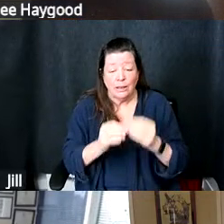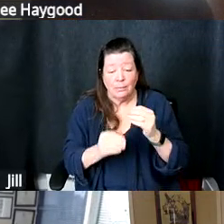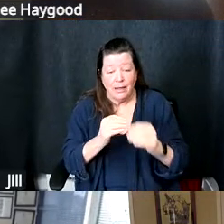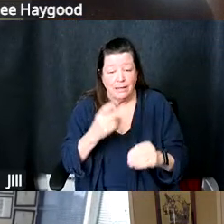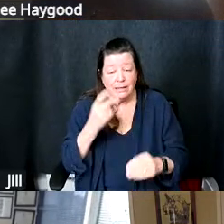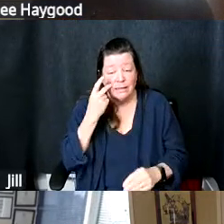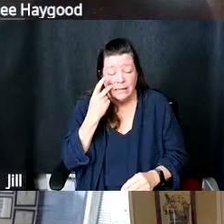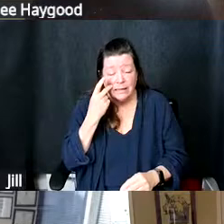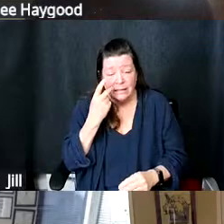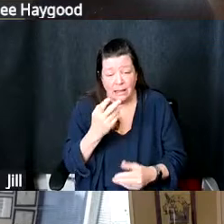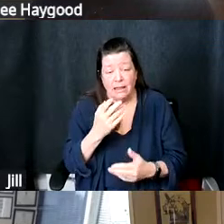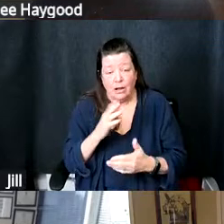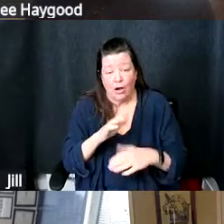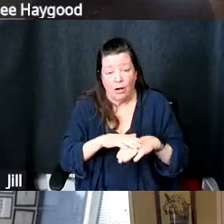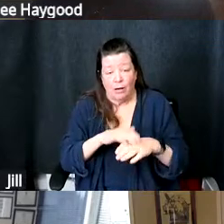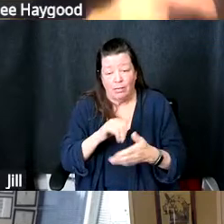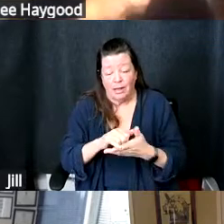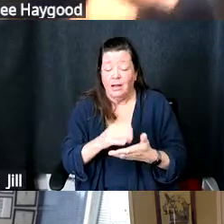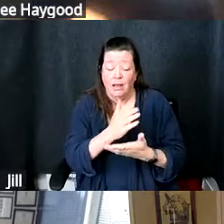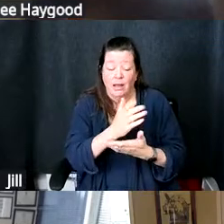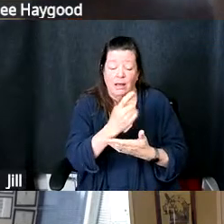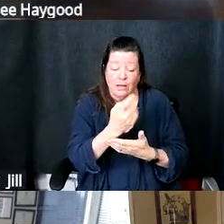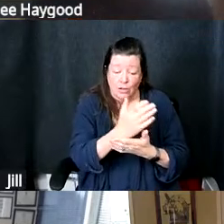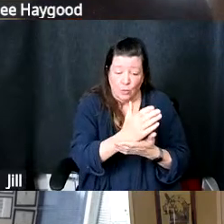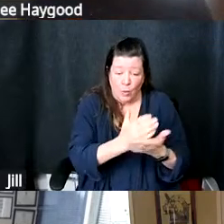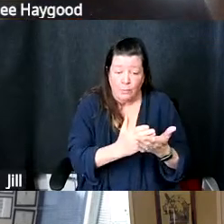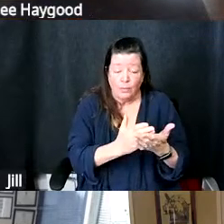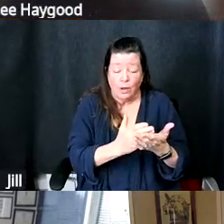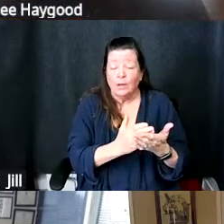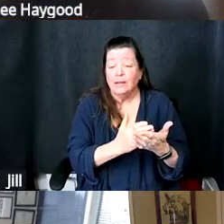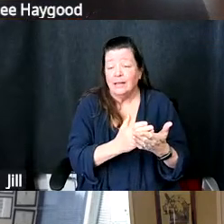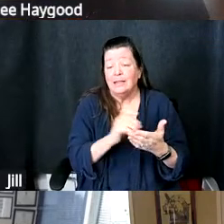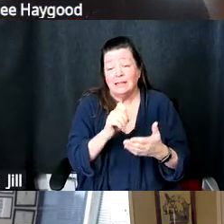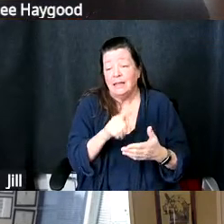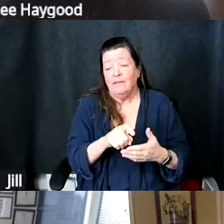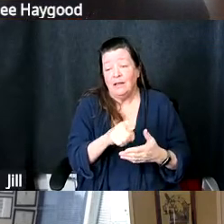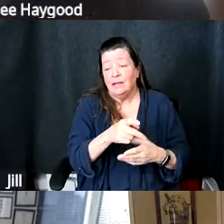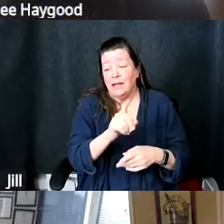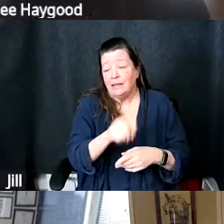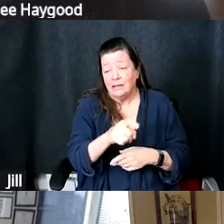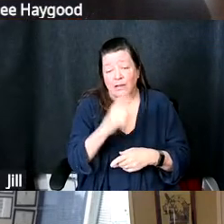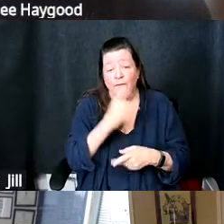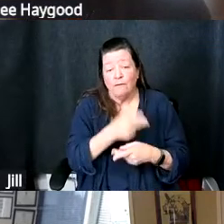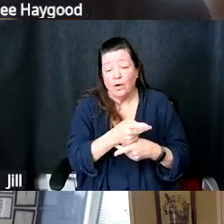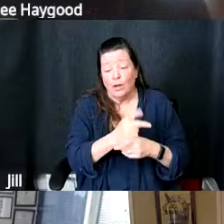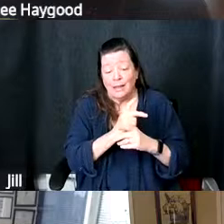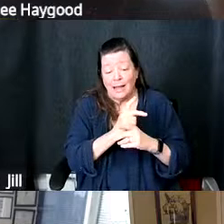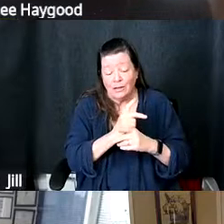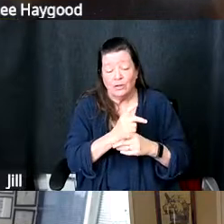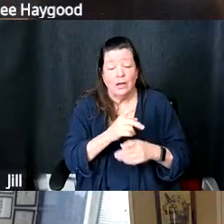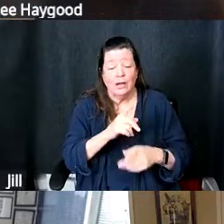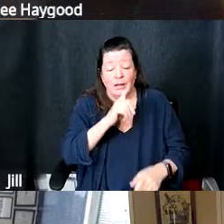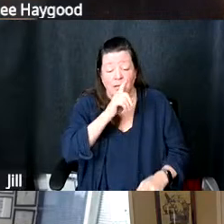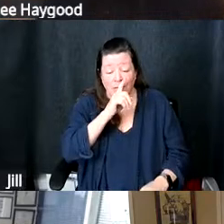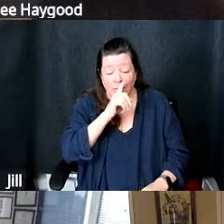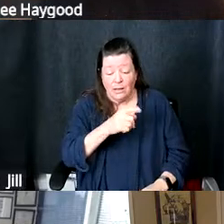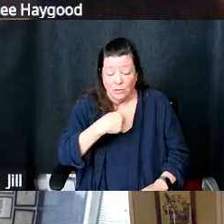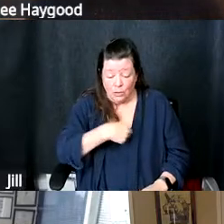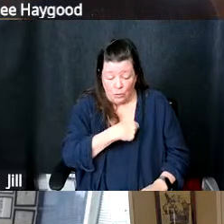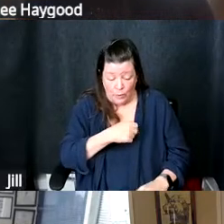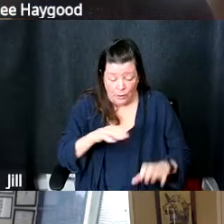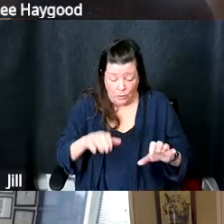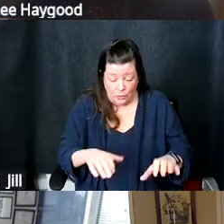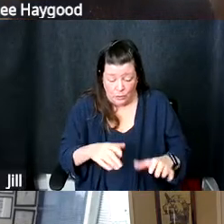one component that is of necessity to even lenders to know that we're doing what we can to make sure the facility is able